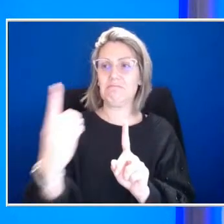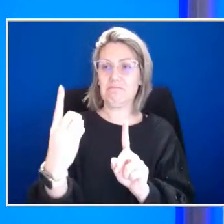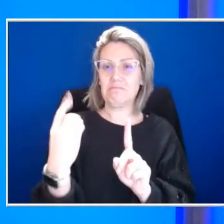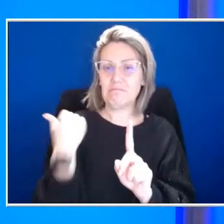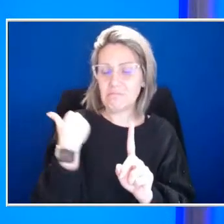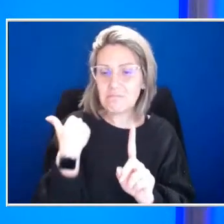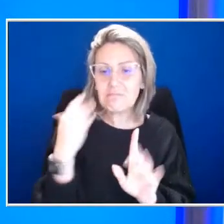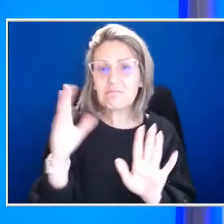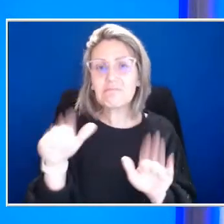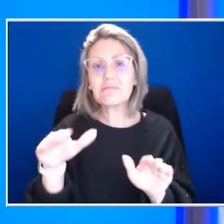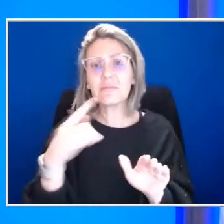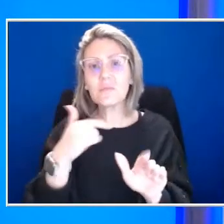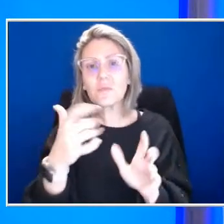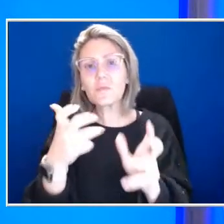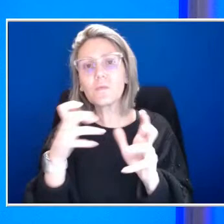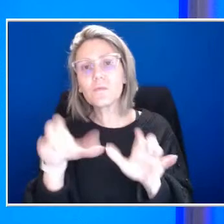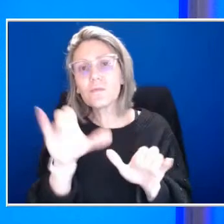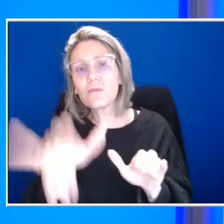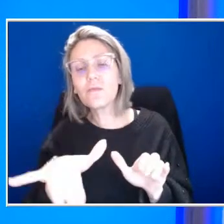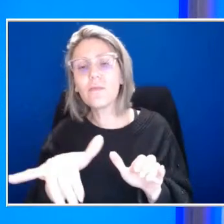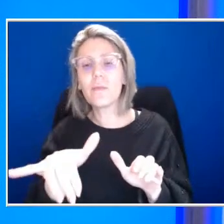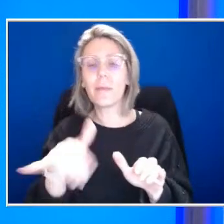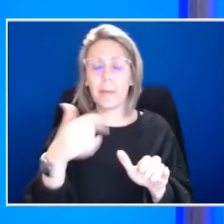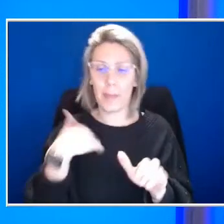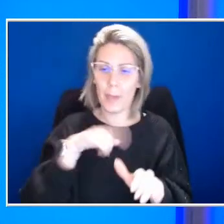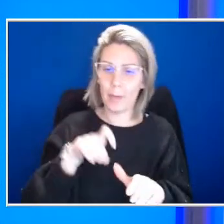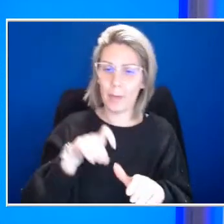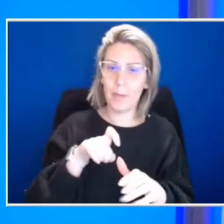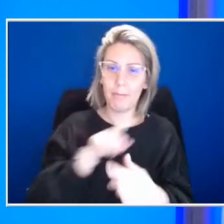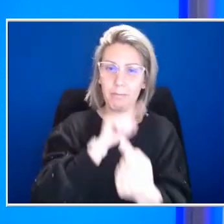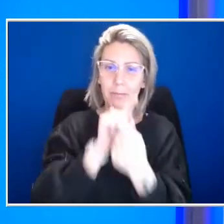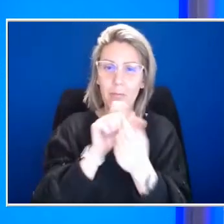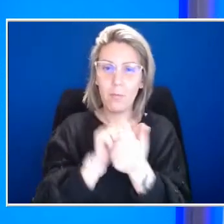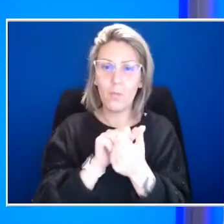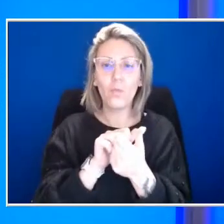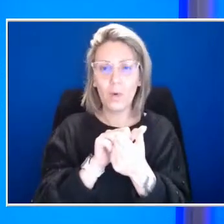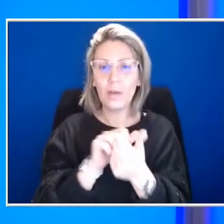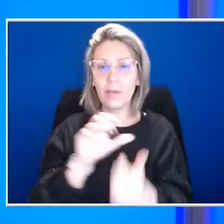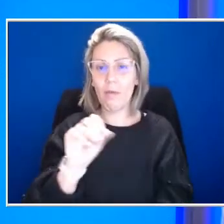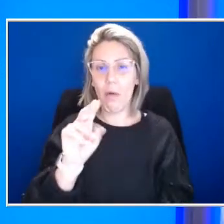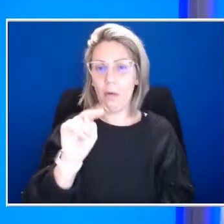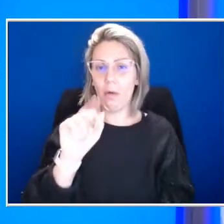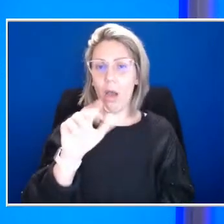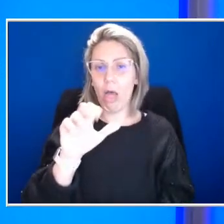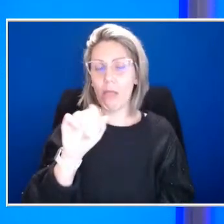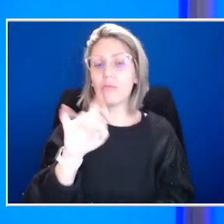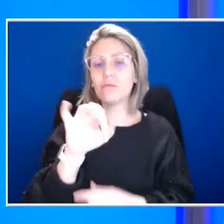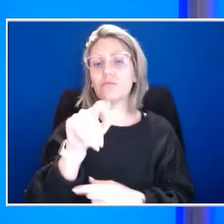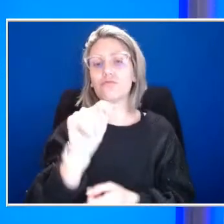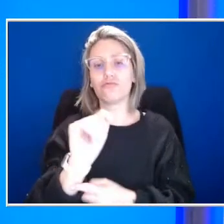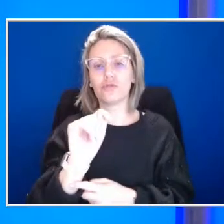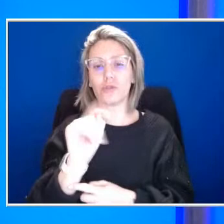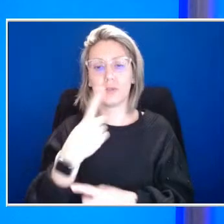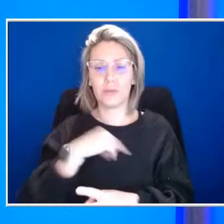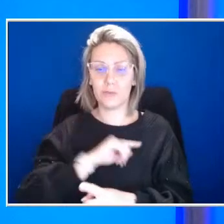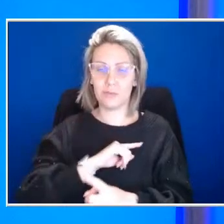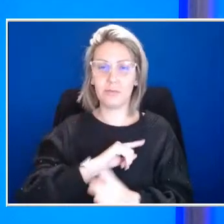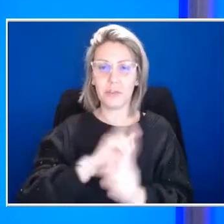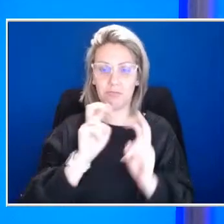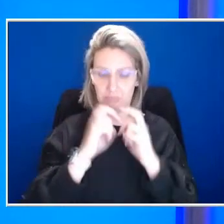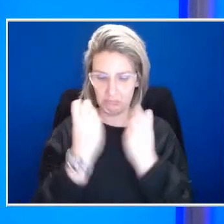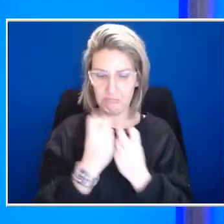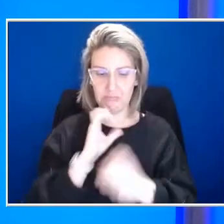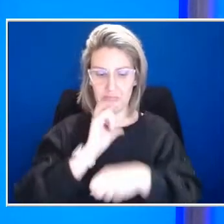said, well, let's meet with our oncologist. So actually we had a meeting with, Dr. Shaw arranged meeting with Dr.